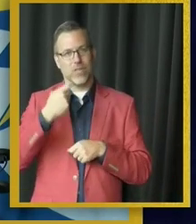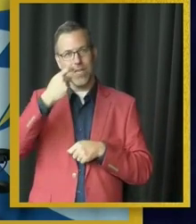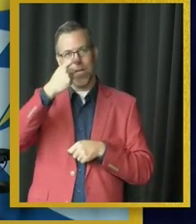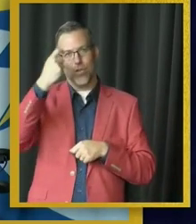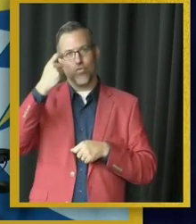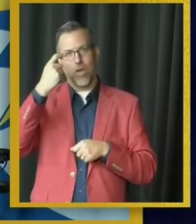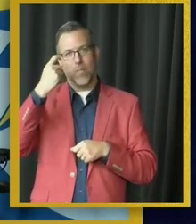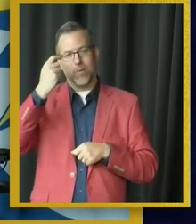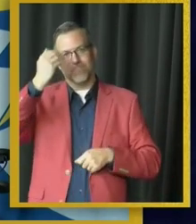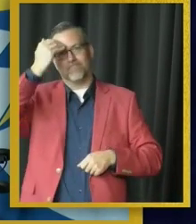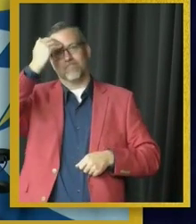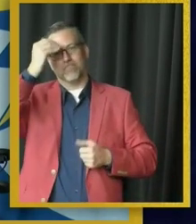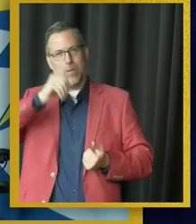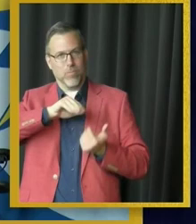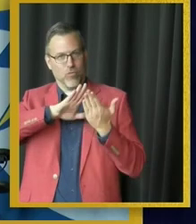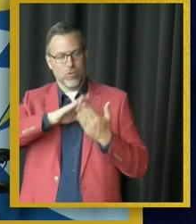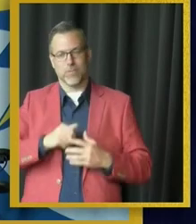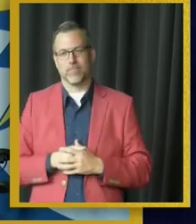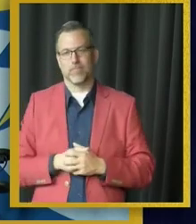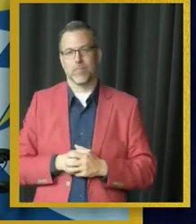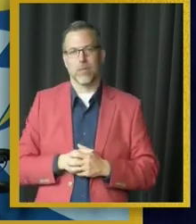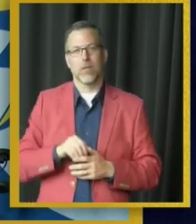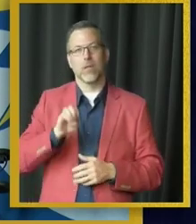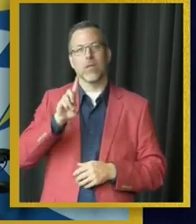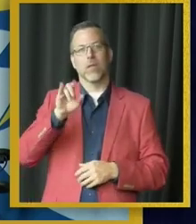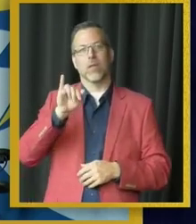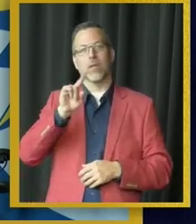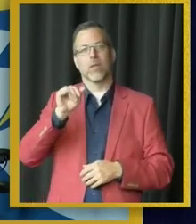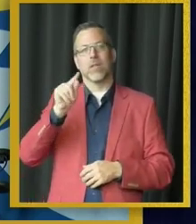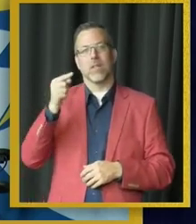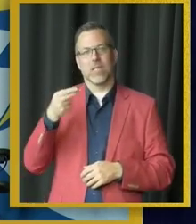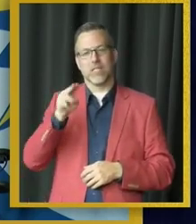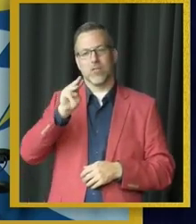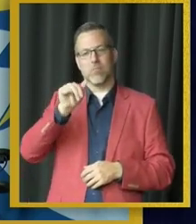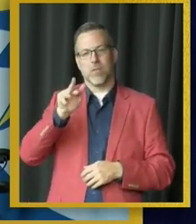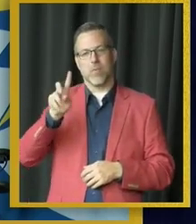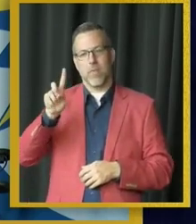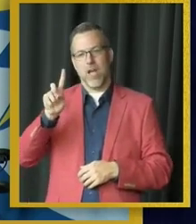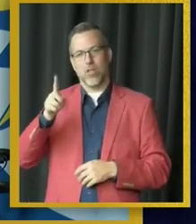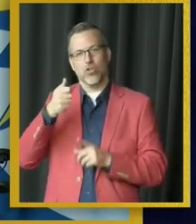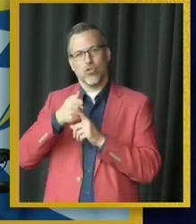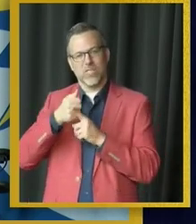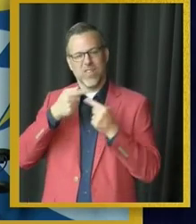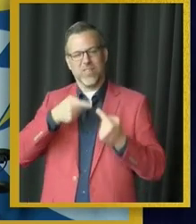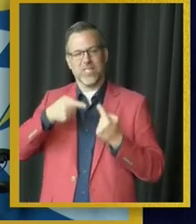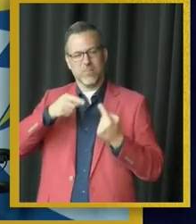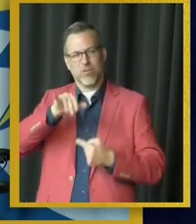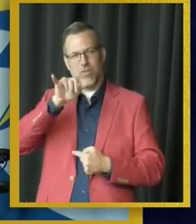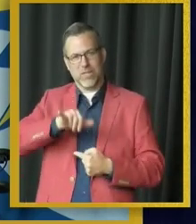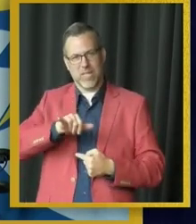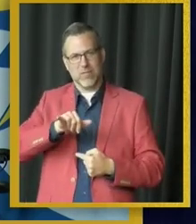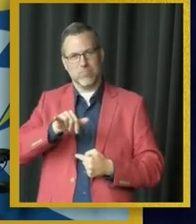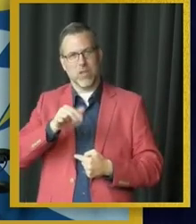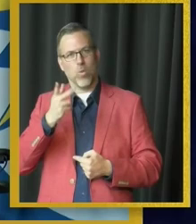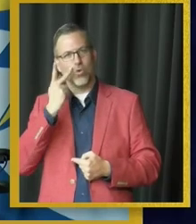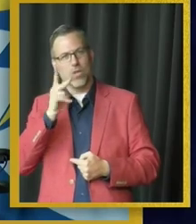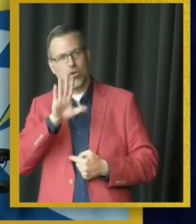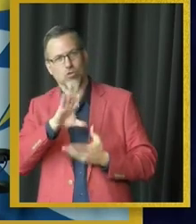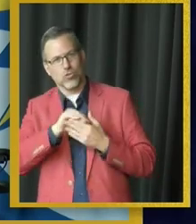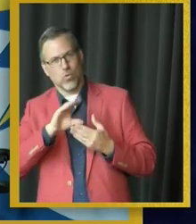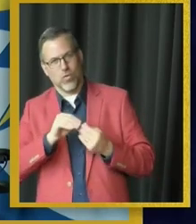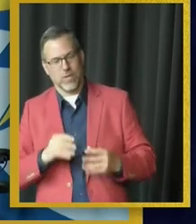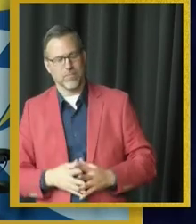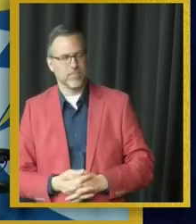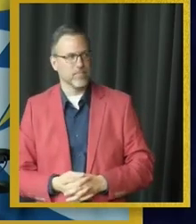approach. And now Elizabeth Mallard, who has experienced the struggle firsthand, let's hear from her.